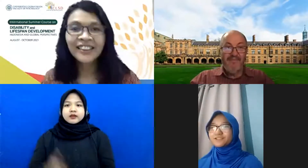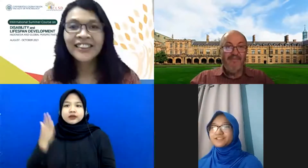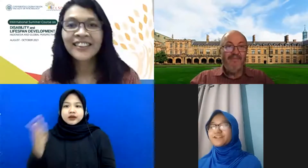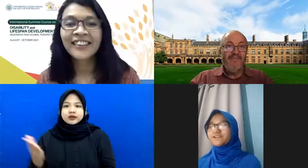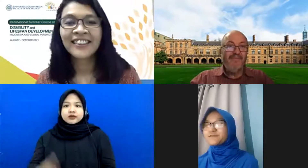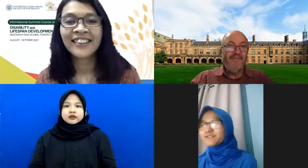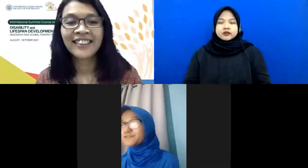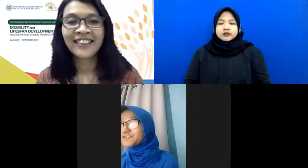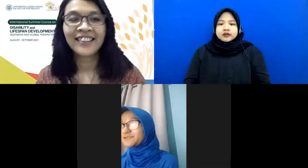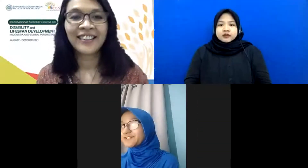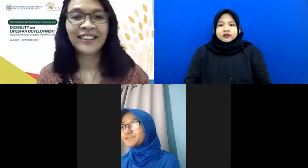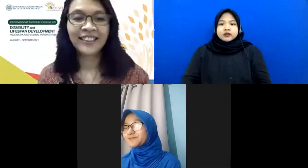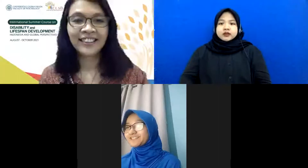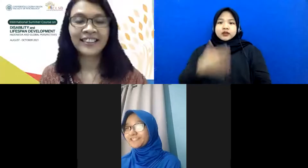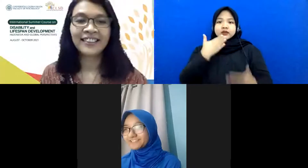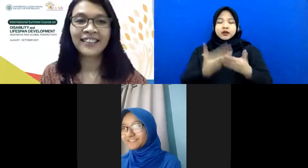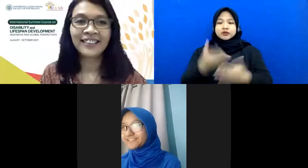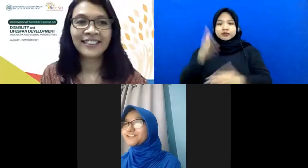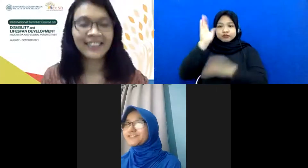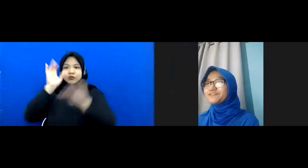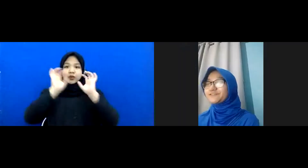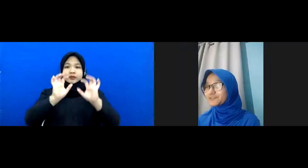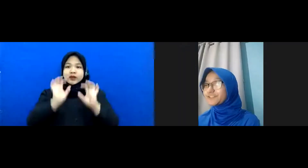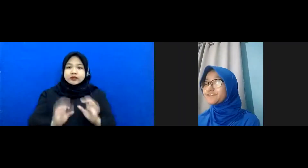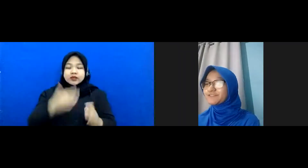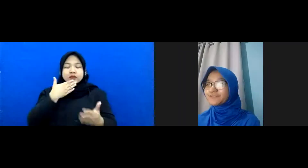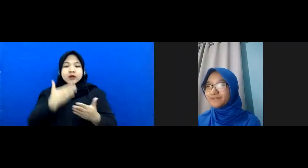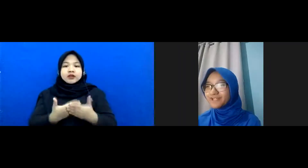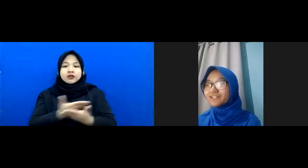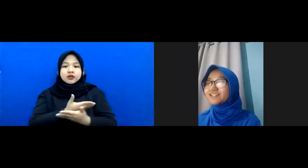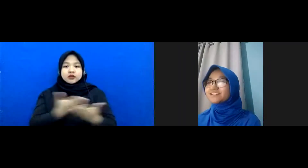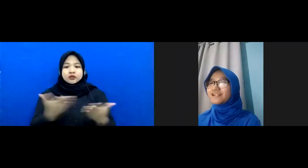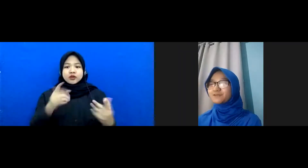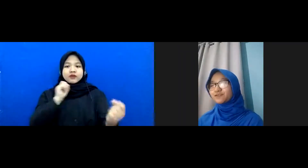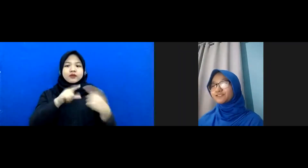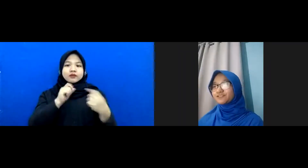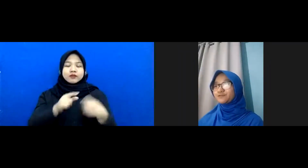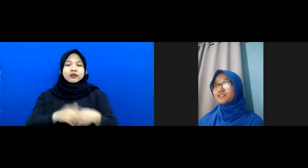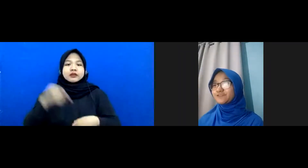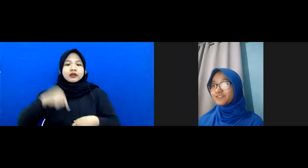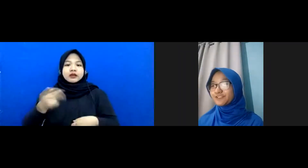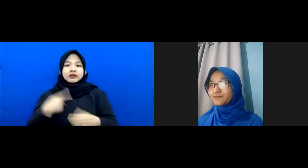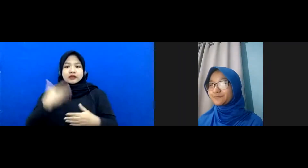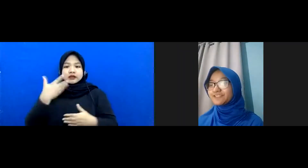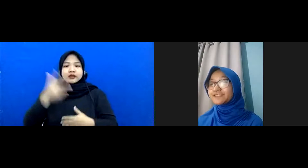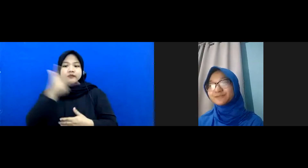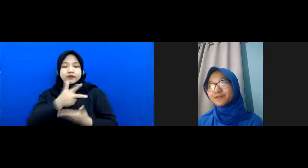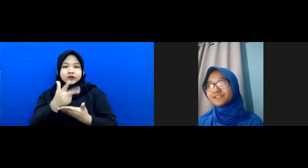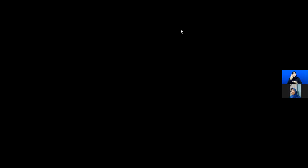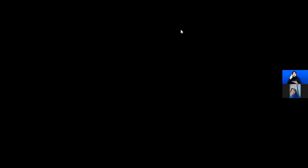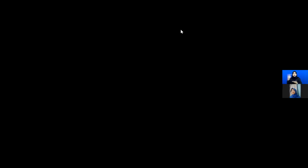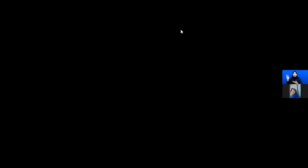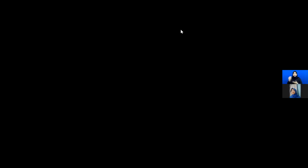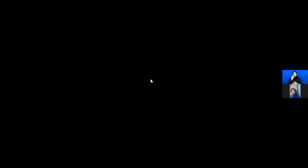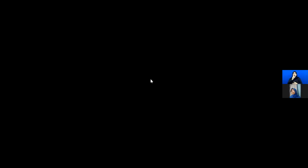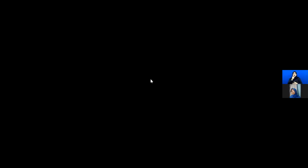So thank you everyone for the wonderful presentations, and also thank you for those who have given feedback. So now we're going to watch the video of the testimonies about